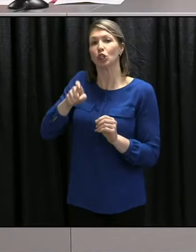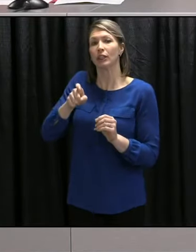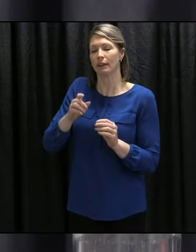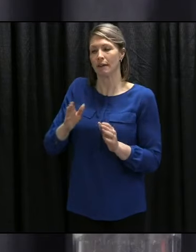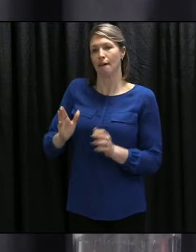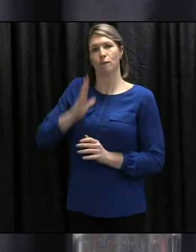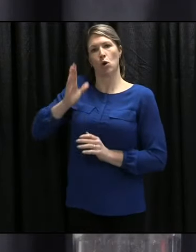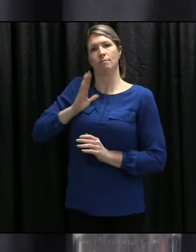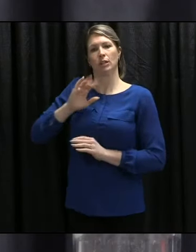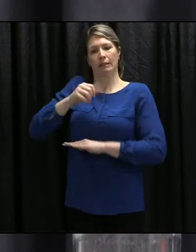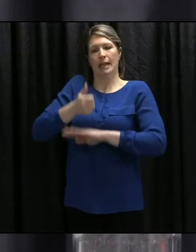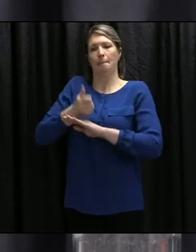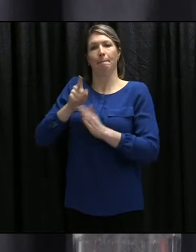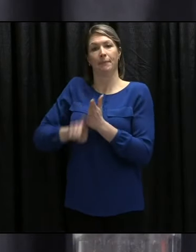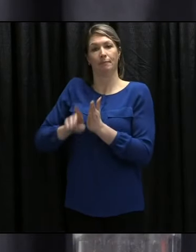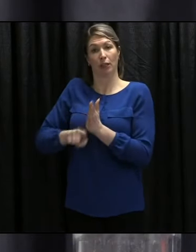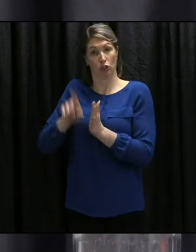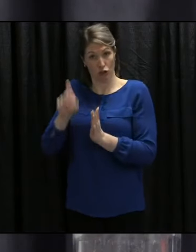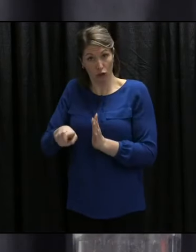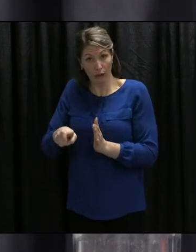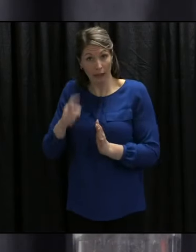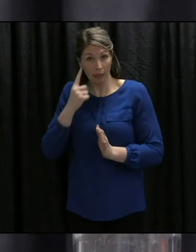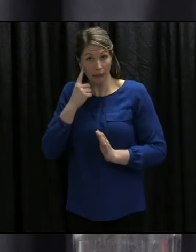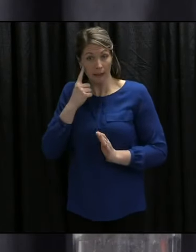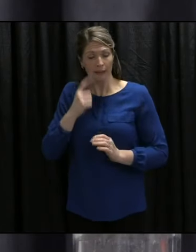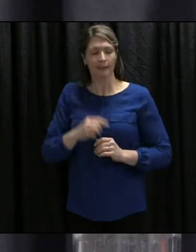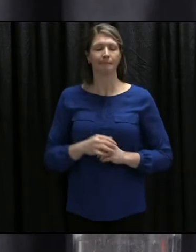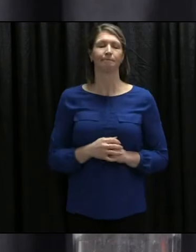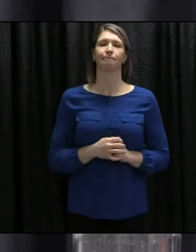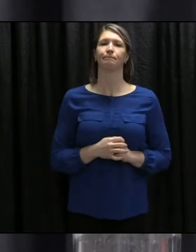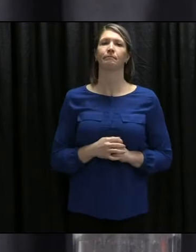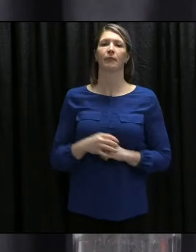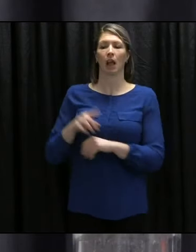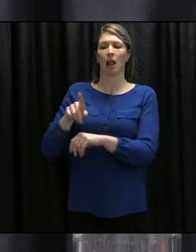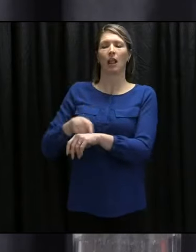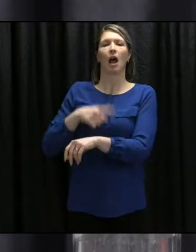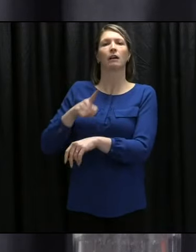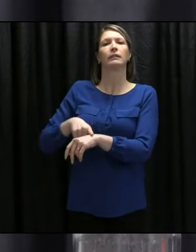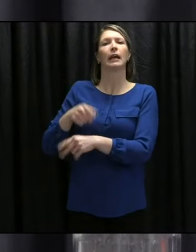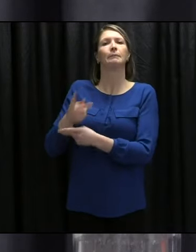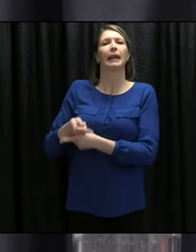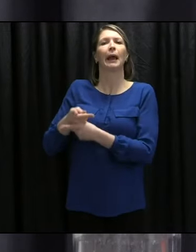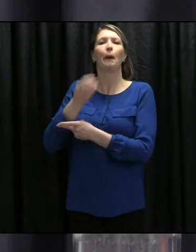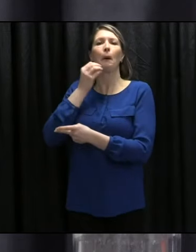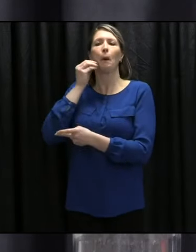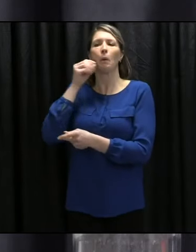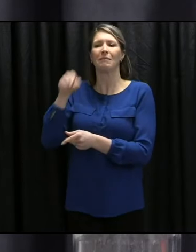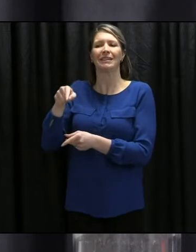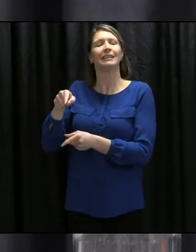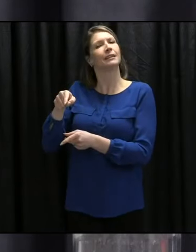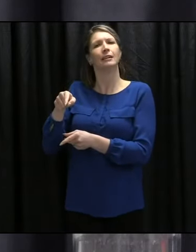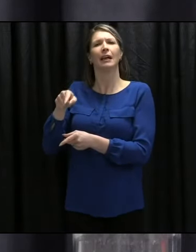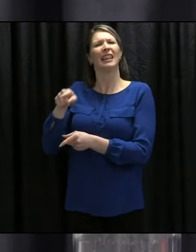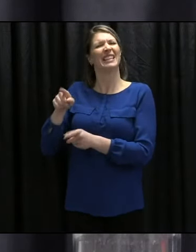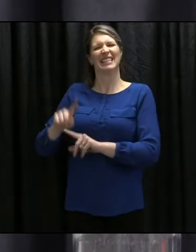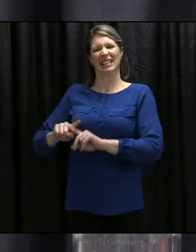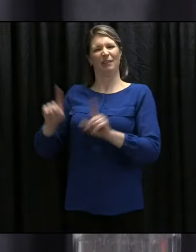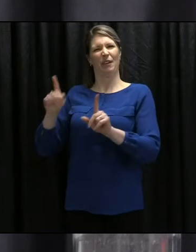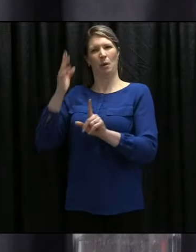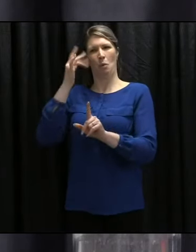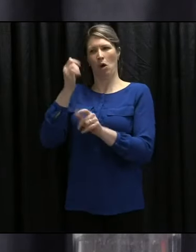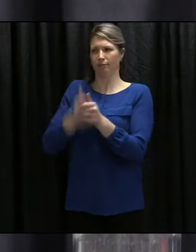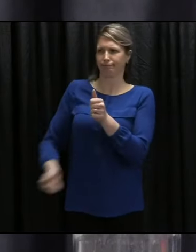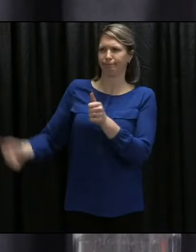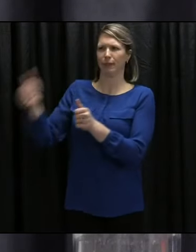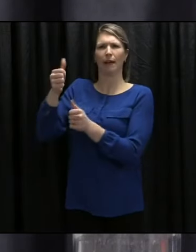care homes, as I say, are different. I mean, they are equivalent to being in a regional health authority facility, because that's what they